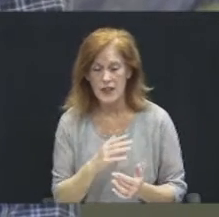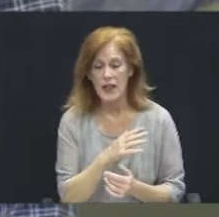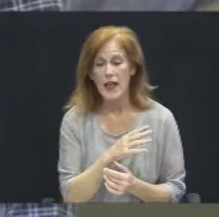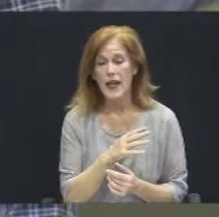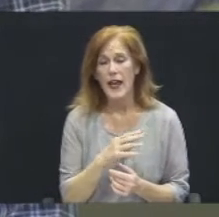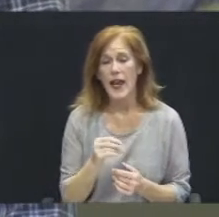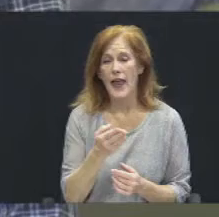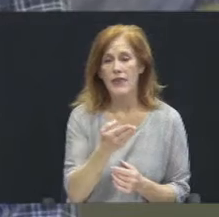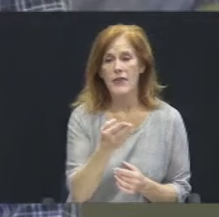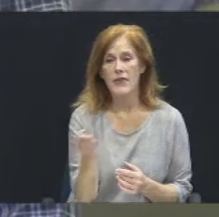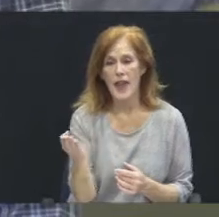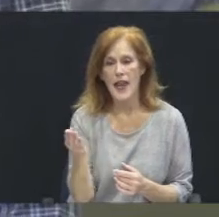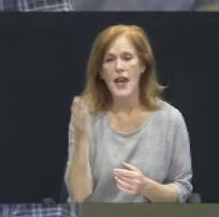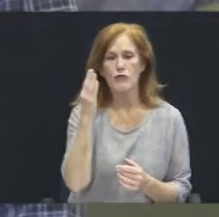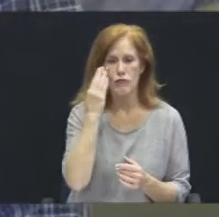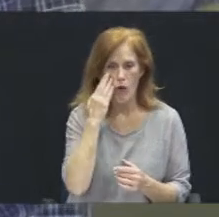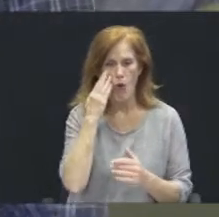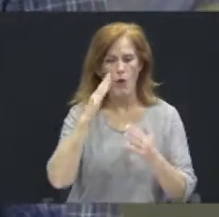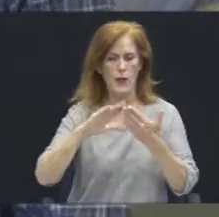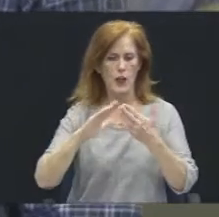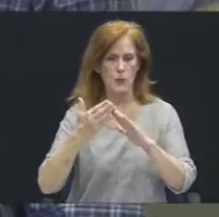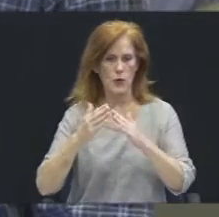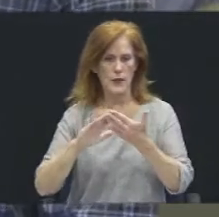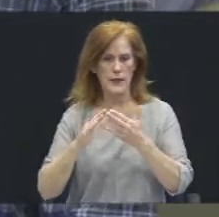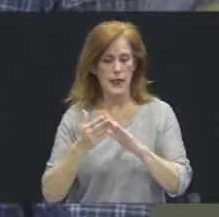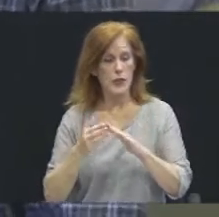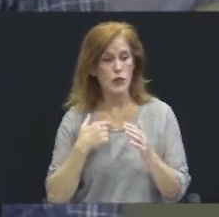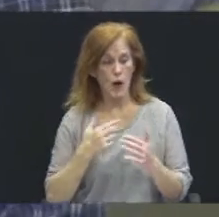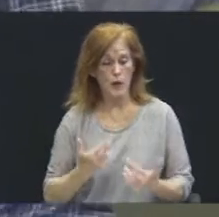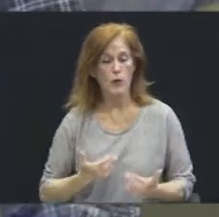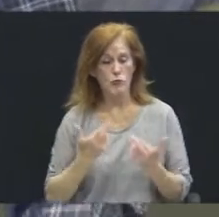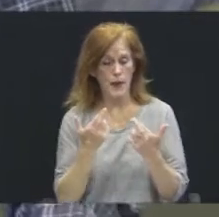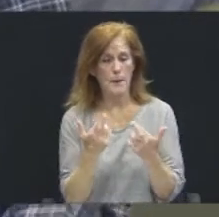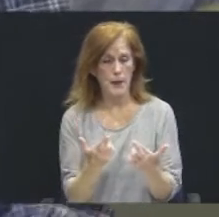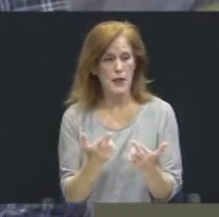they have the community. So I would definitely recommend